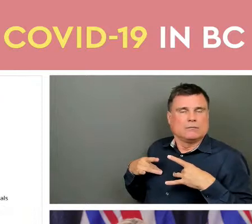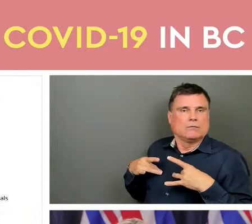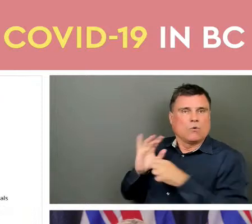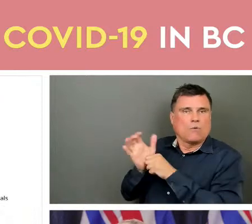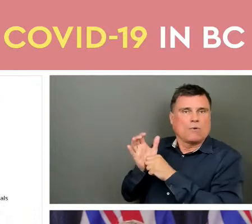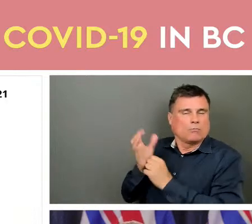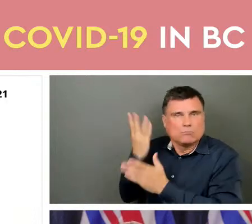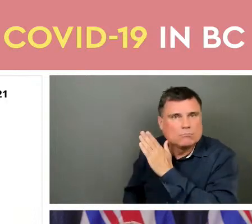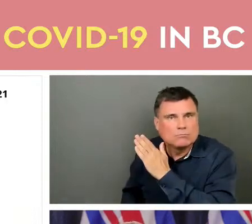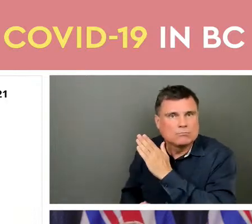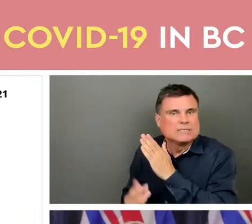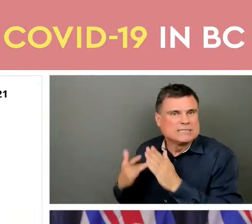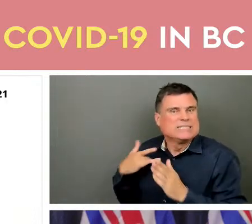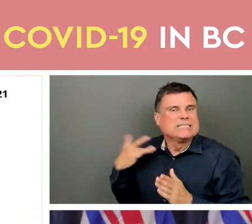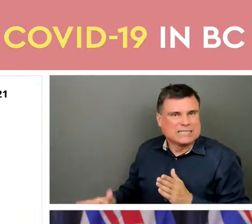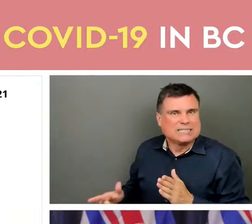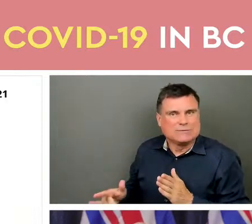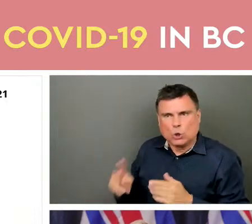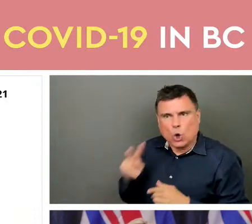seeing in people who've died.